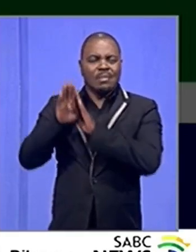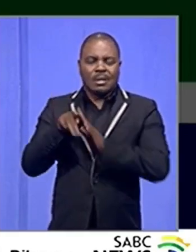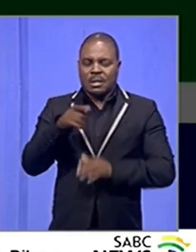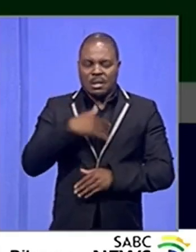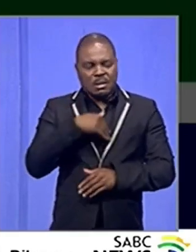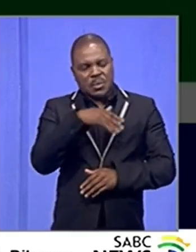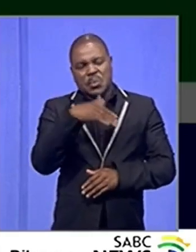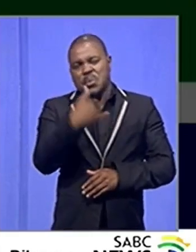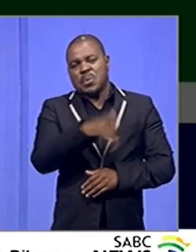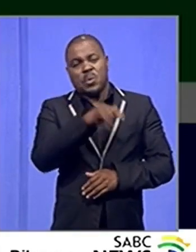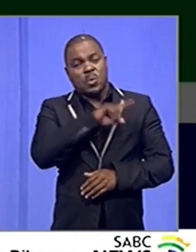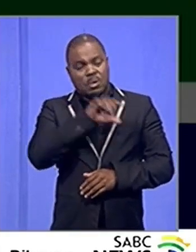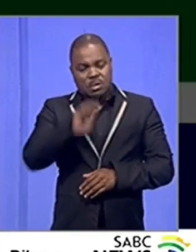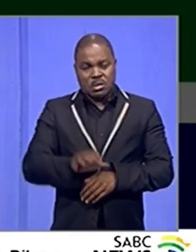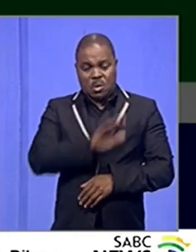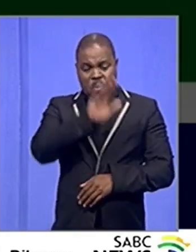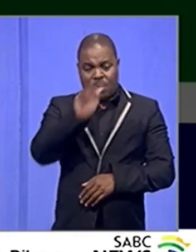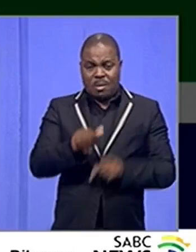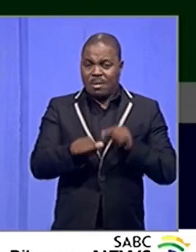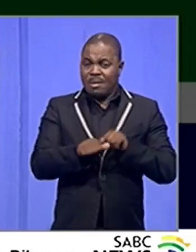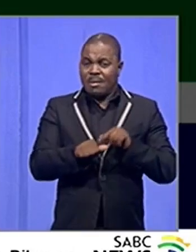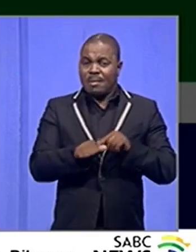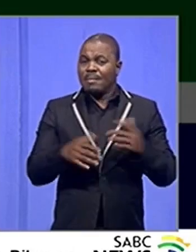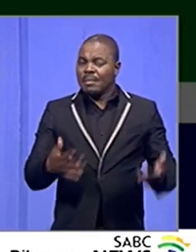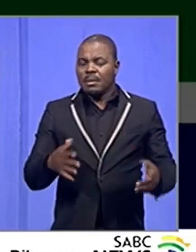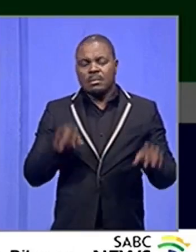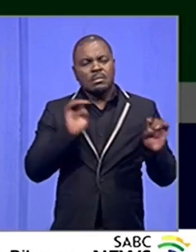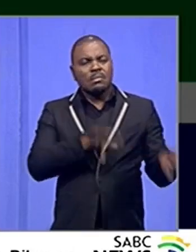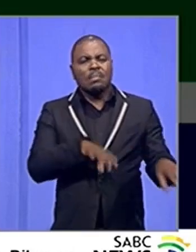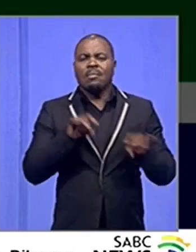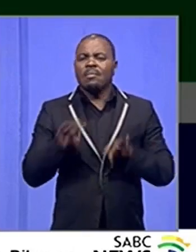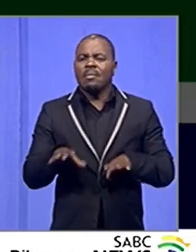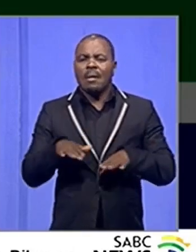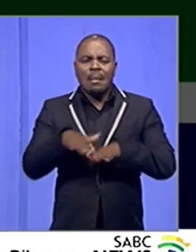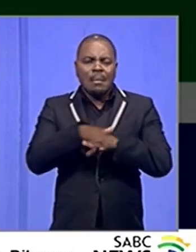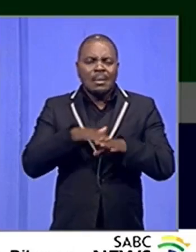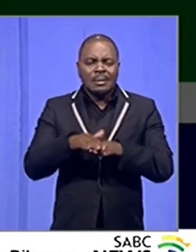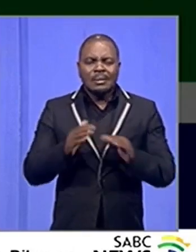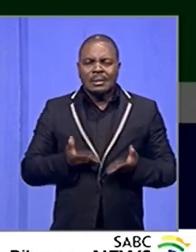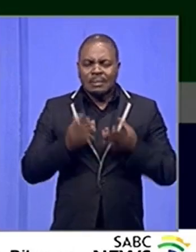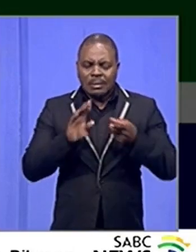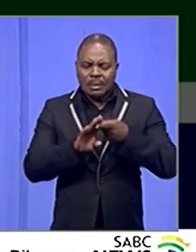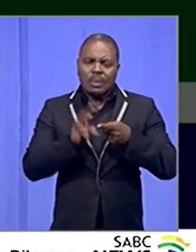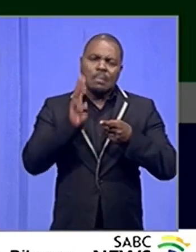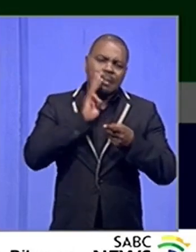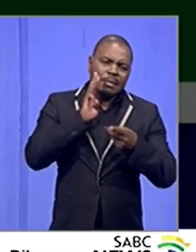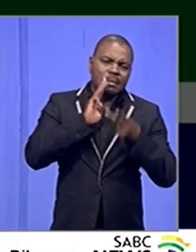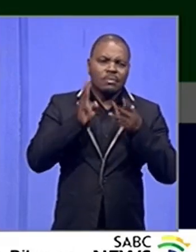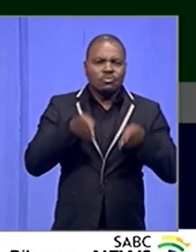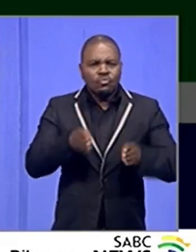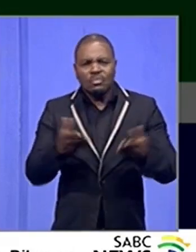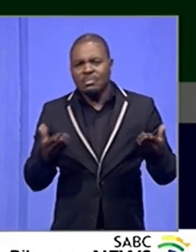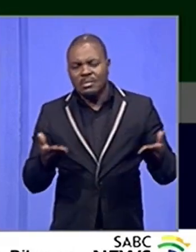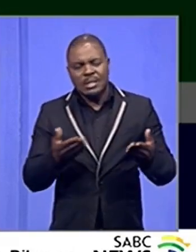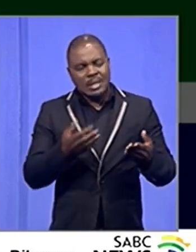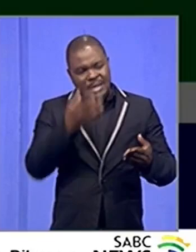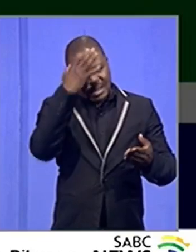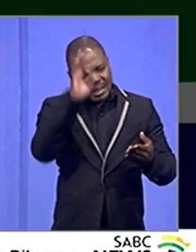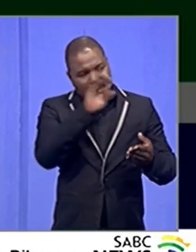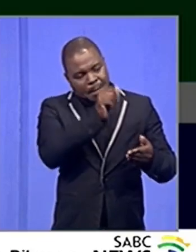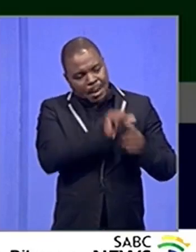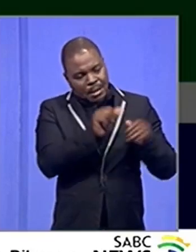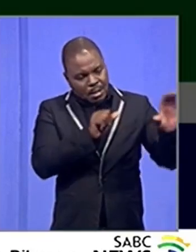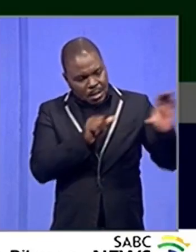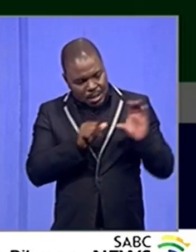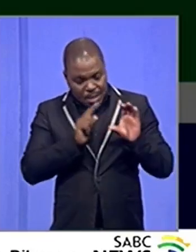ka re bona ka mona ga rena Afrika bo ra tshaba sokola dipirelo tsa motheo tsa go swara le metse le ditsela mmusho nga bo tere mashelenga a manchiwa